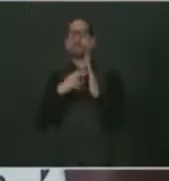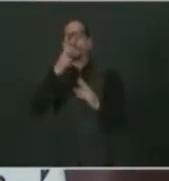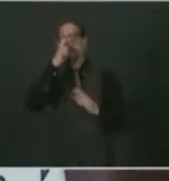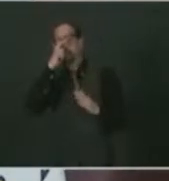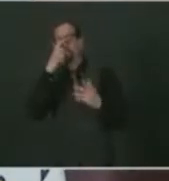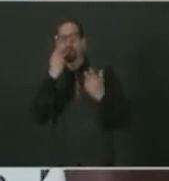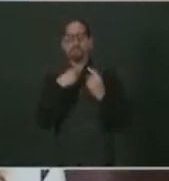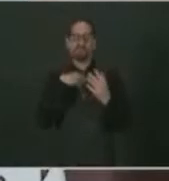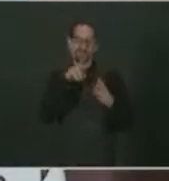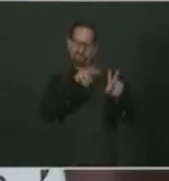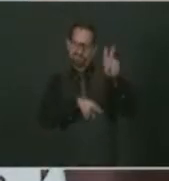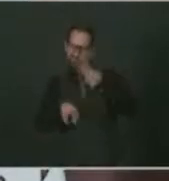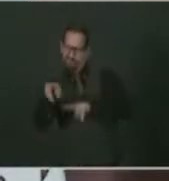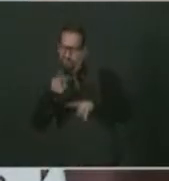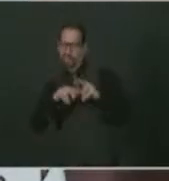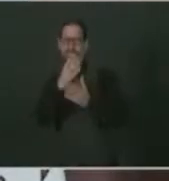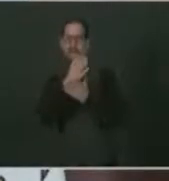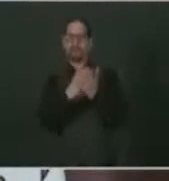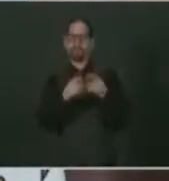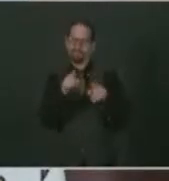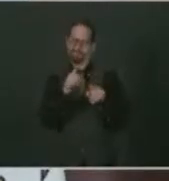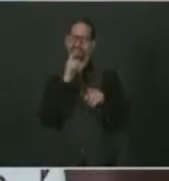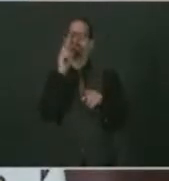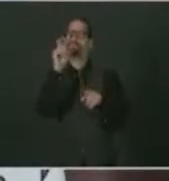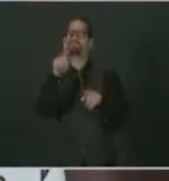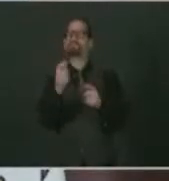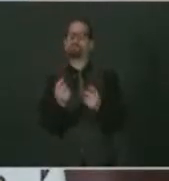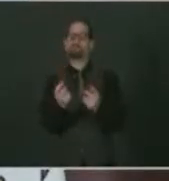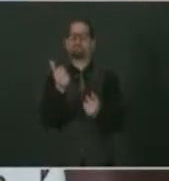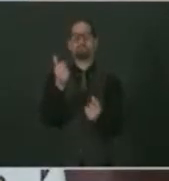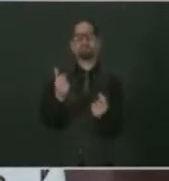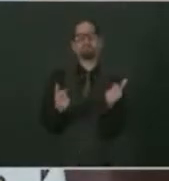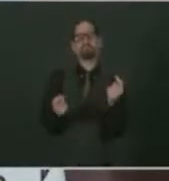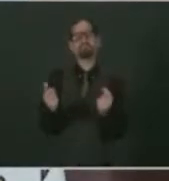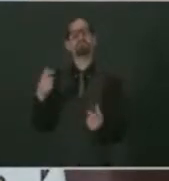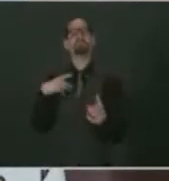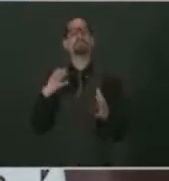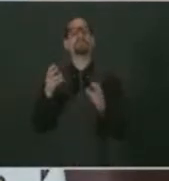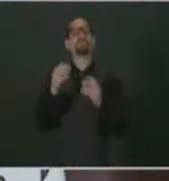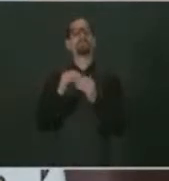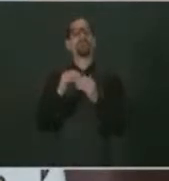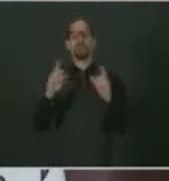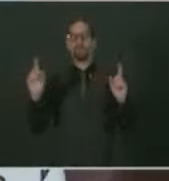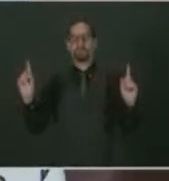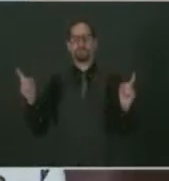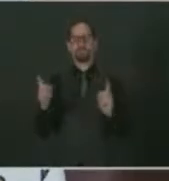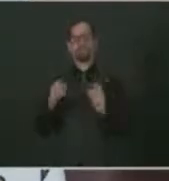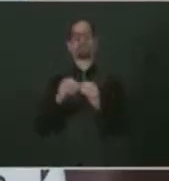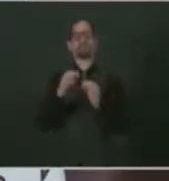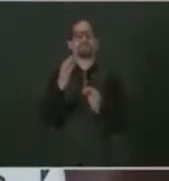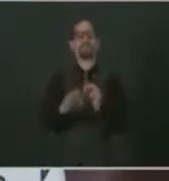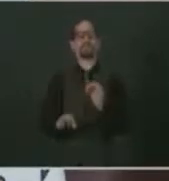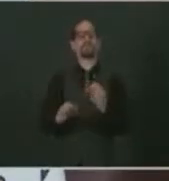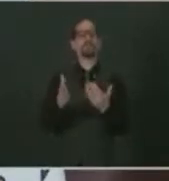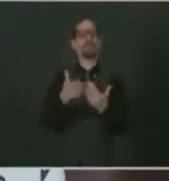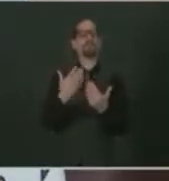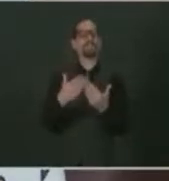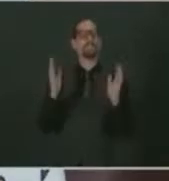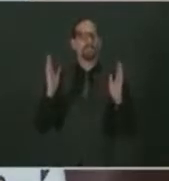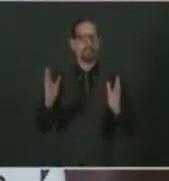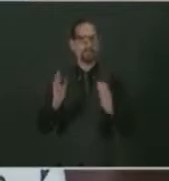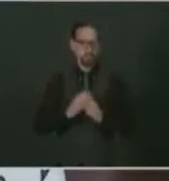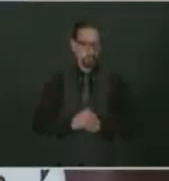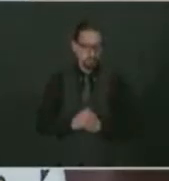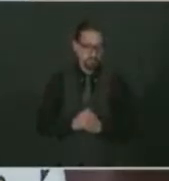as a signal earlier in the pandemic. And we're aiming to systematically remove those that we just don't